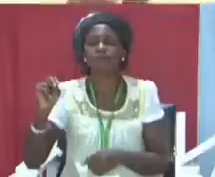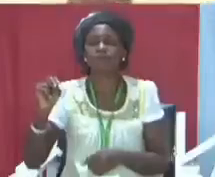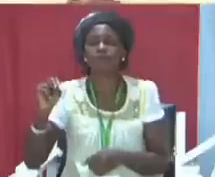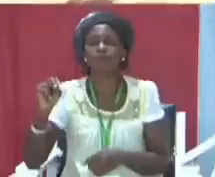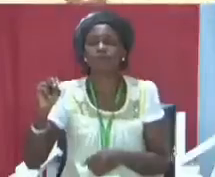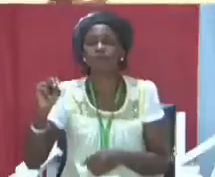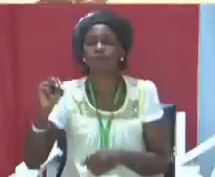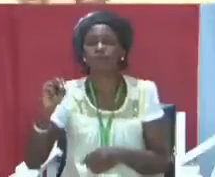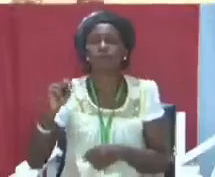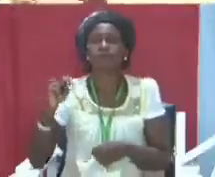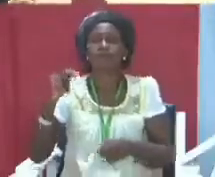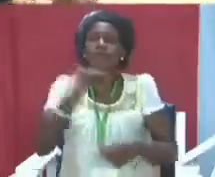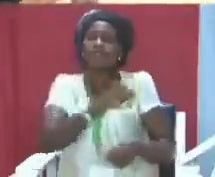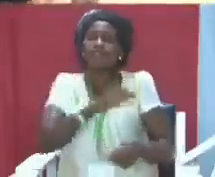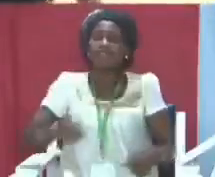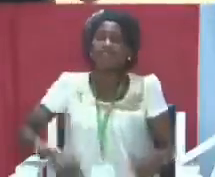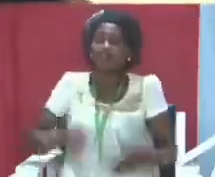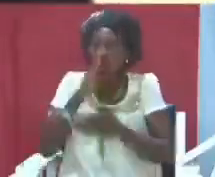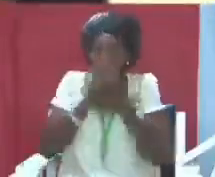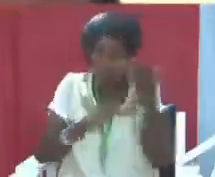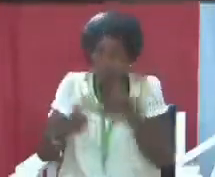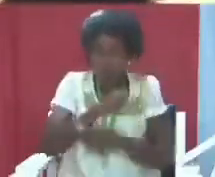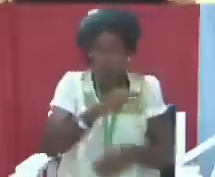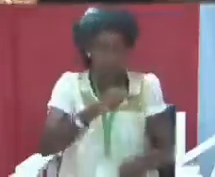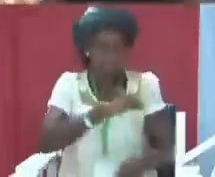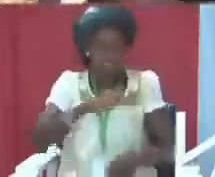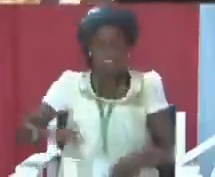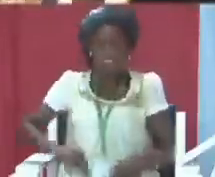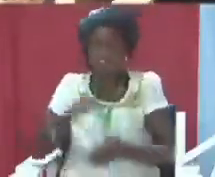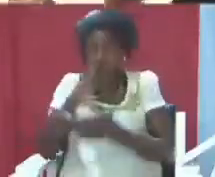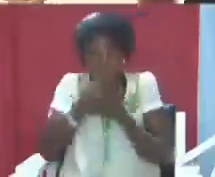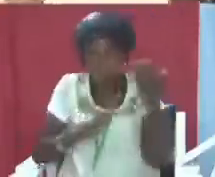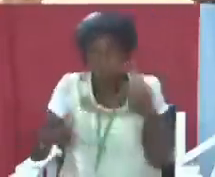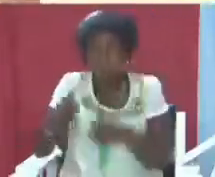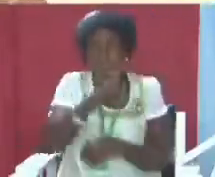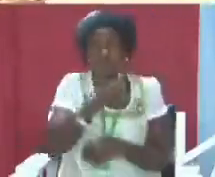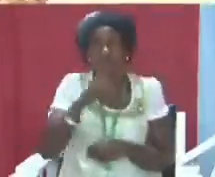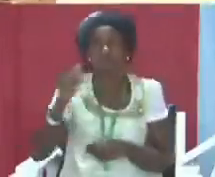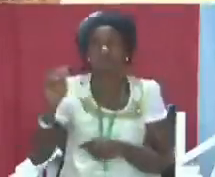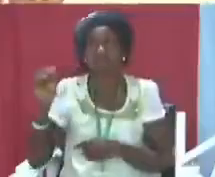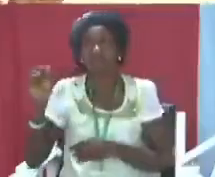Ahab humbled himself. Hezekiah humbled himself.